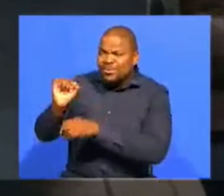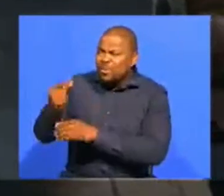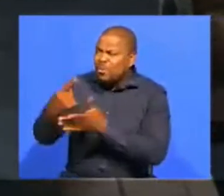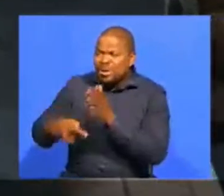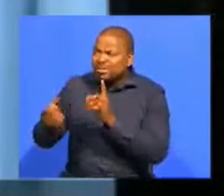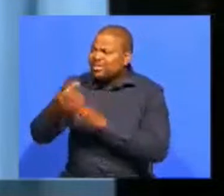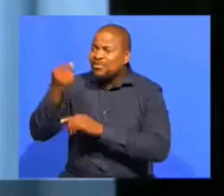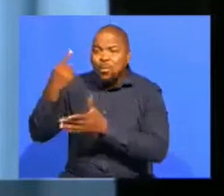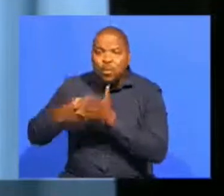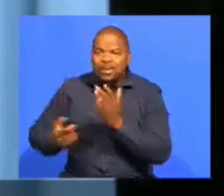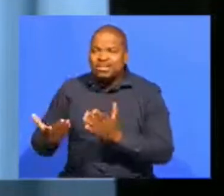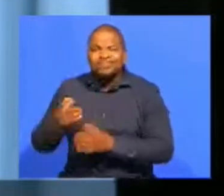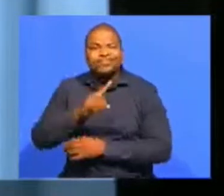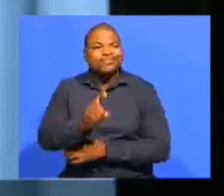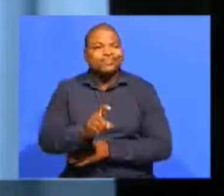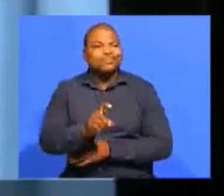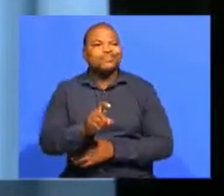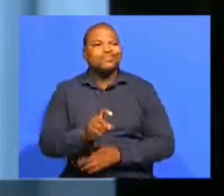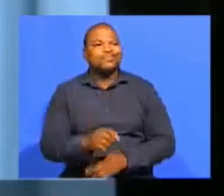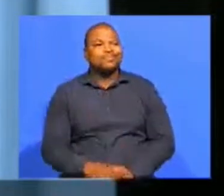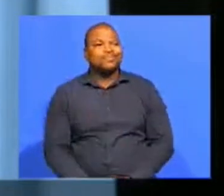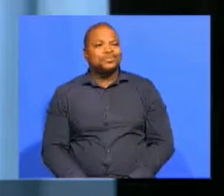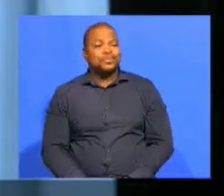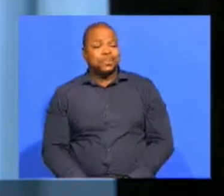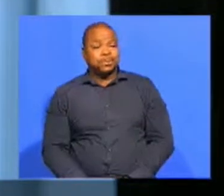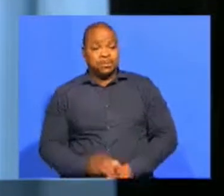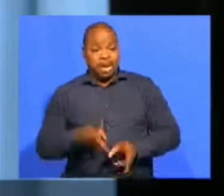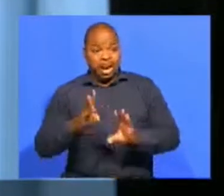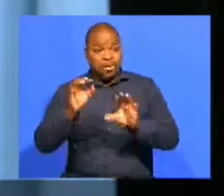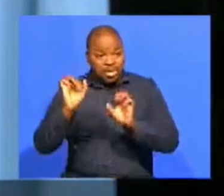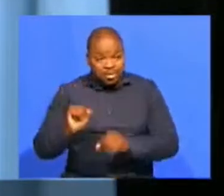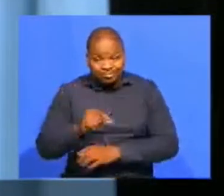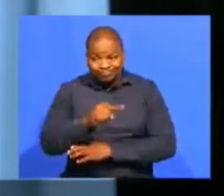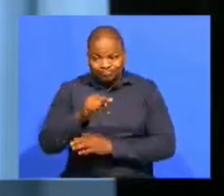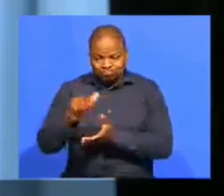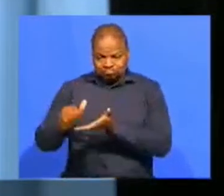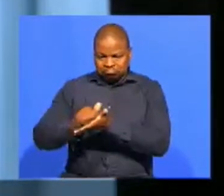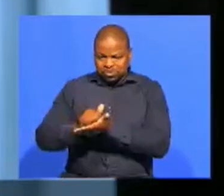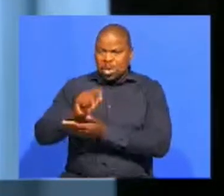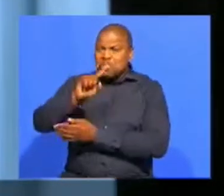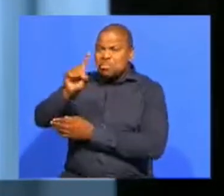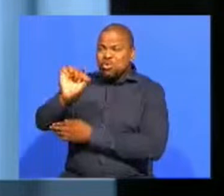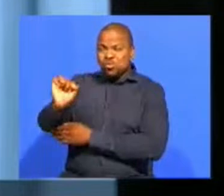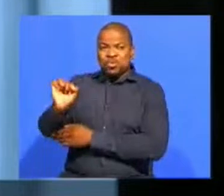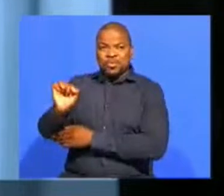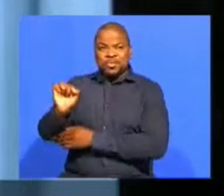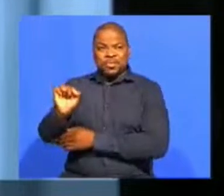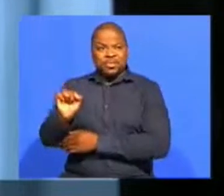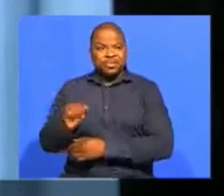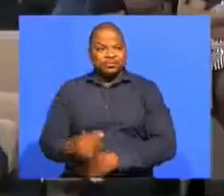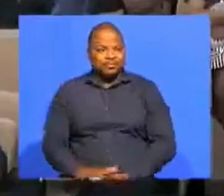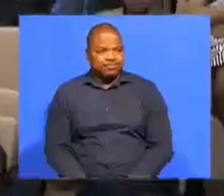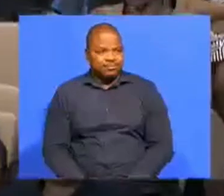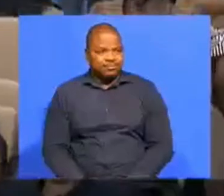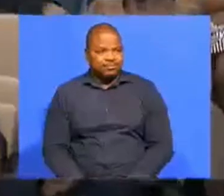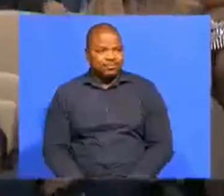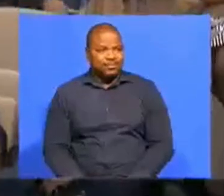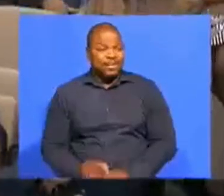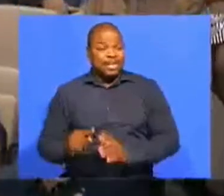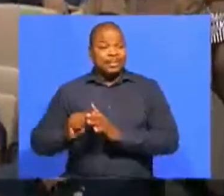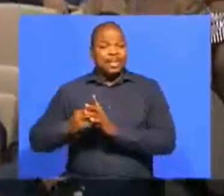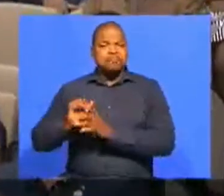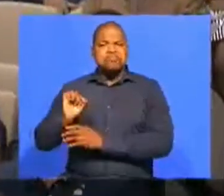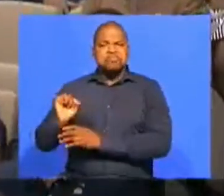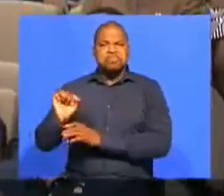I thank you. Can we allow that our Excellencies answer your questions? May we begin,